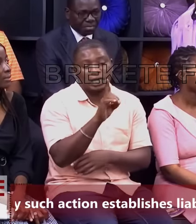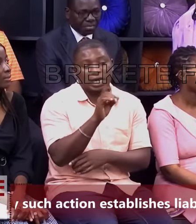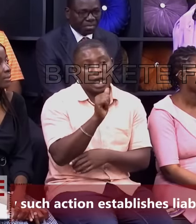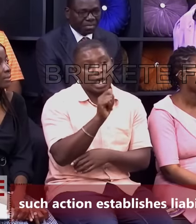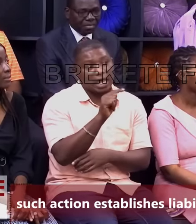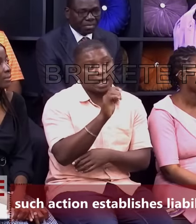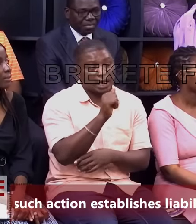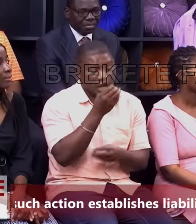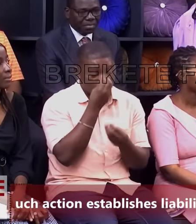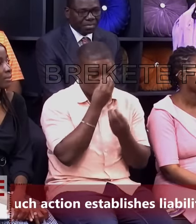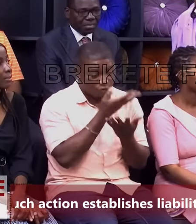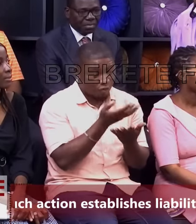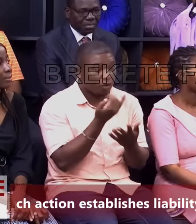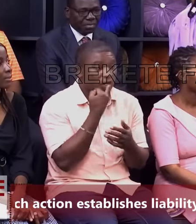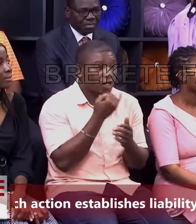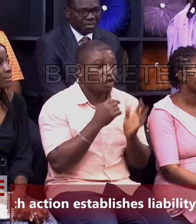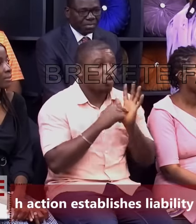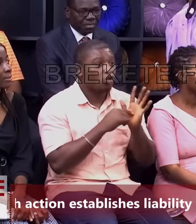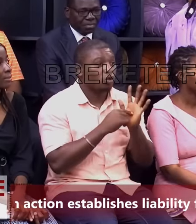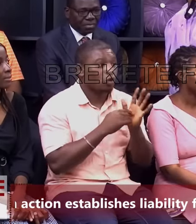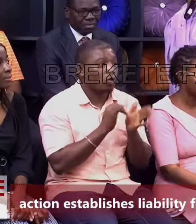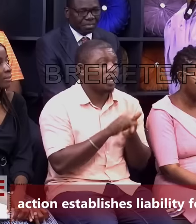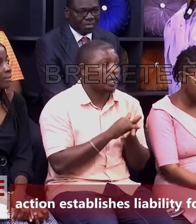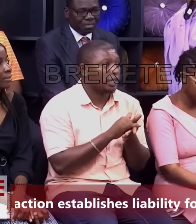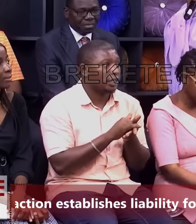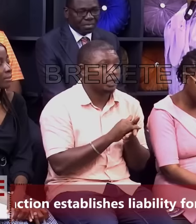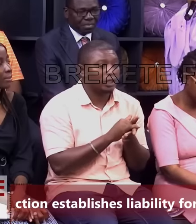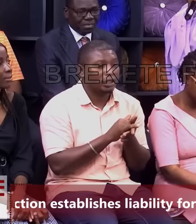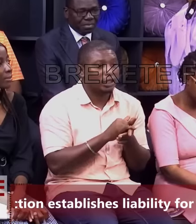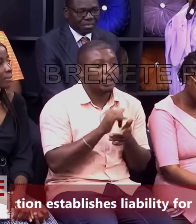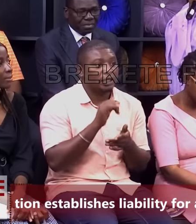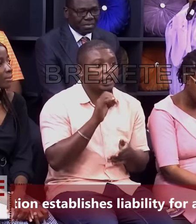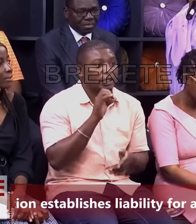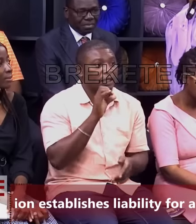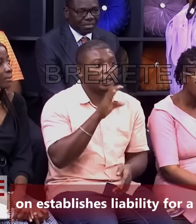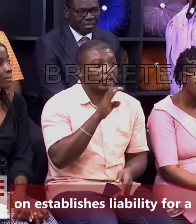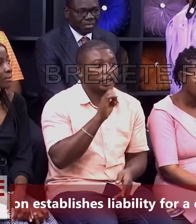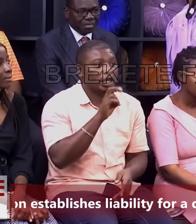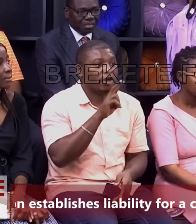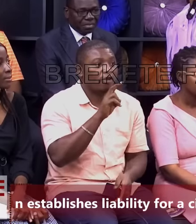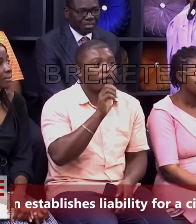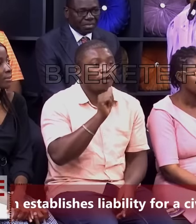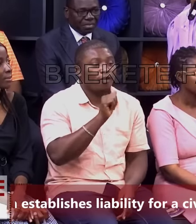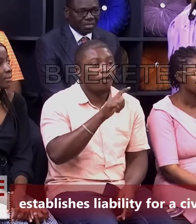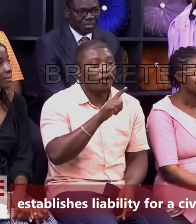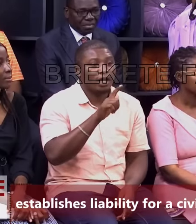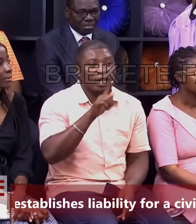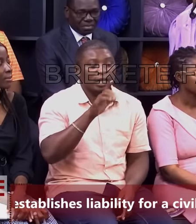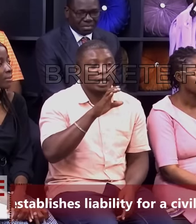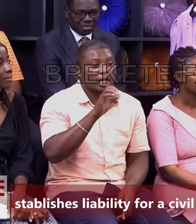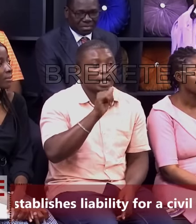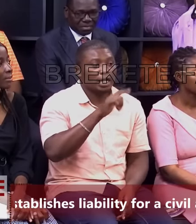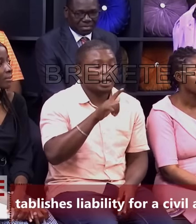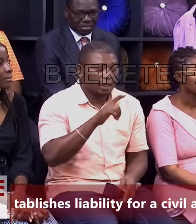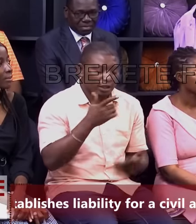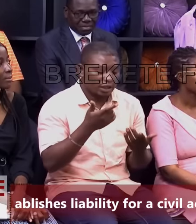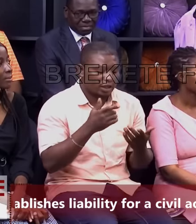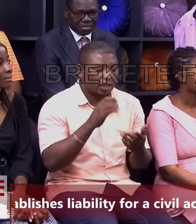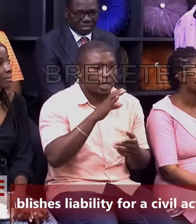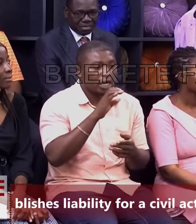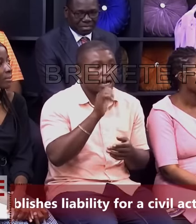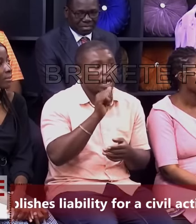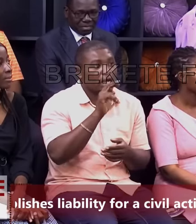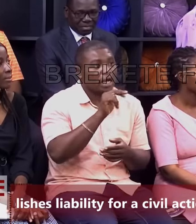showing that cervical cancer is killing most of our women in Nigeria in Africa as